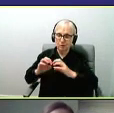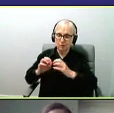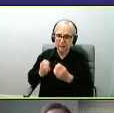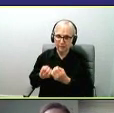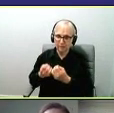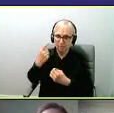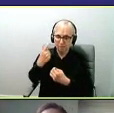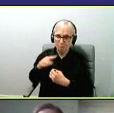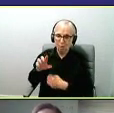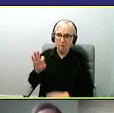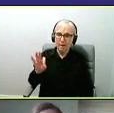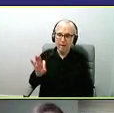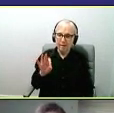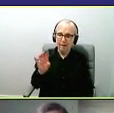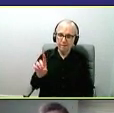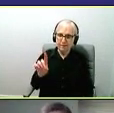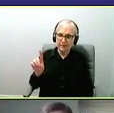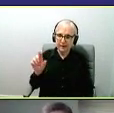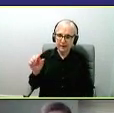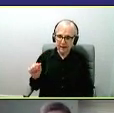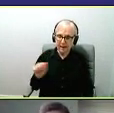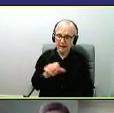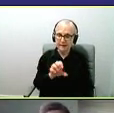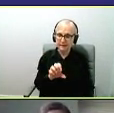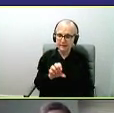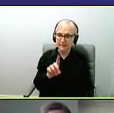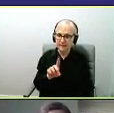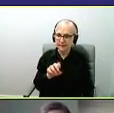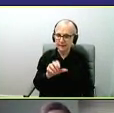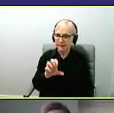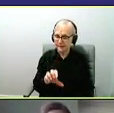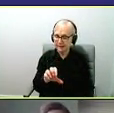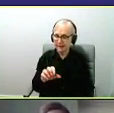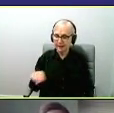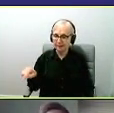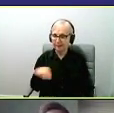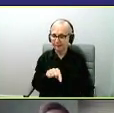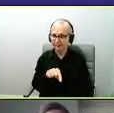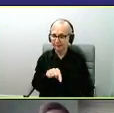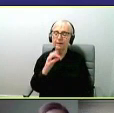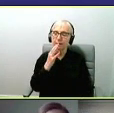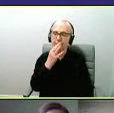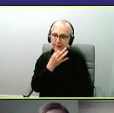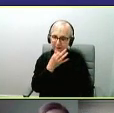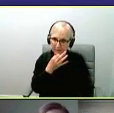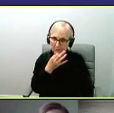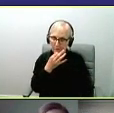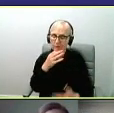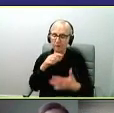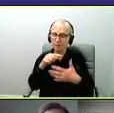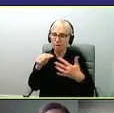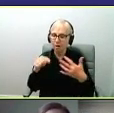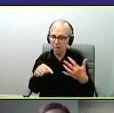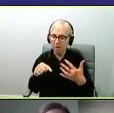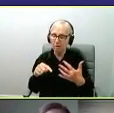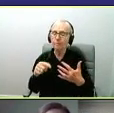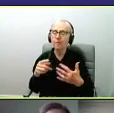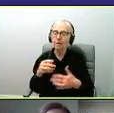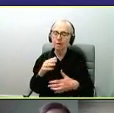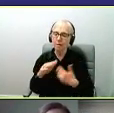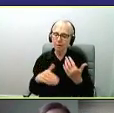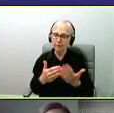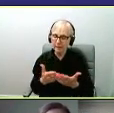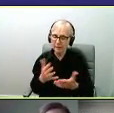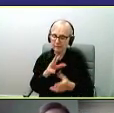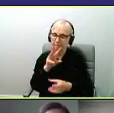FDA and the CDC. These are experts in vaccinology, immunology, primary care, who